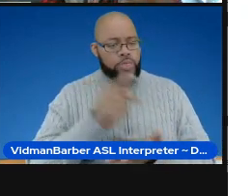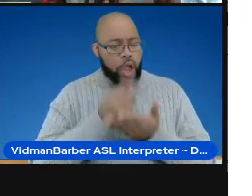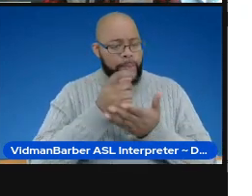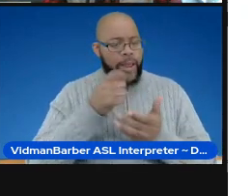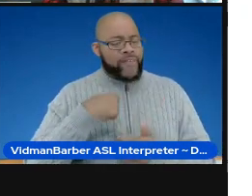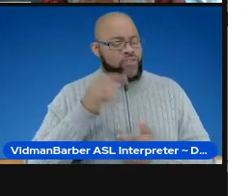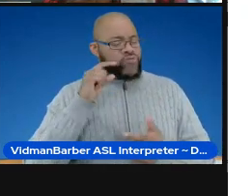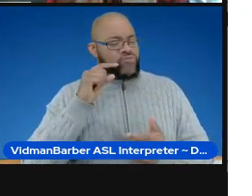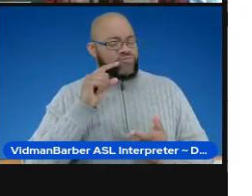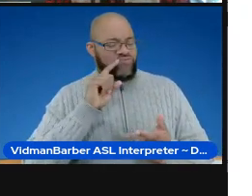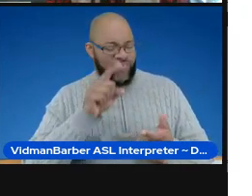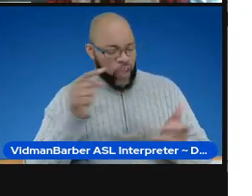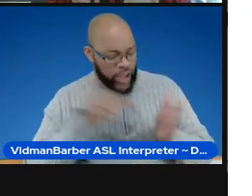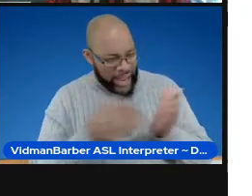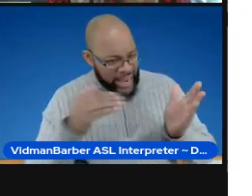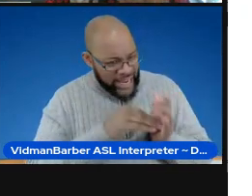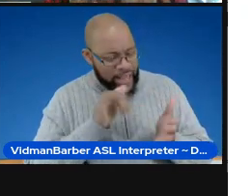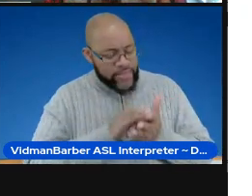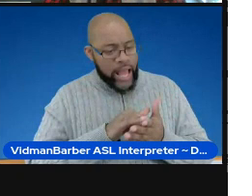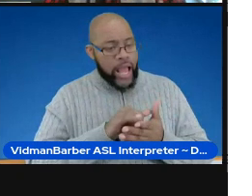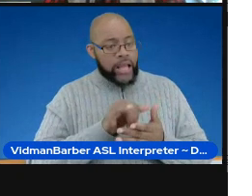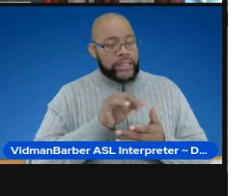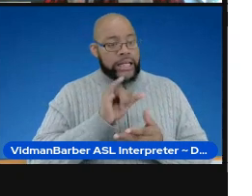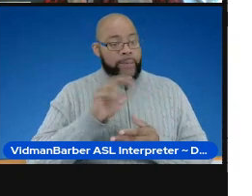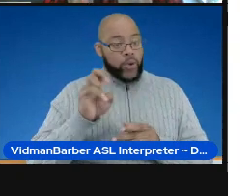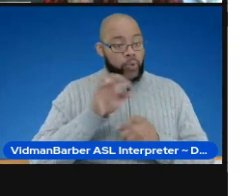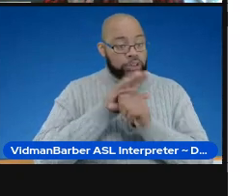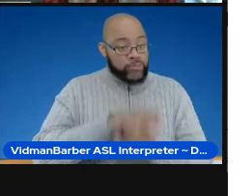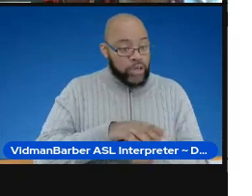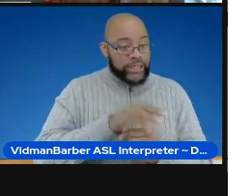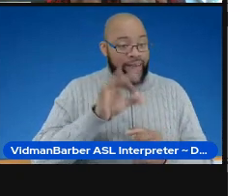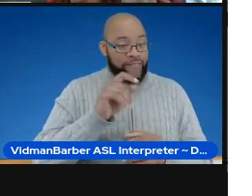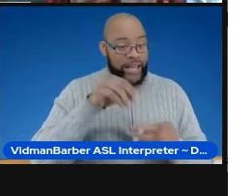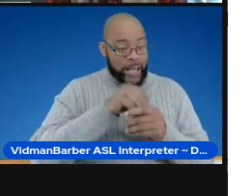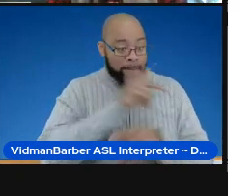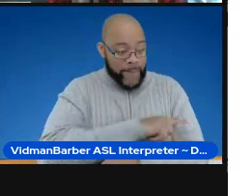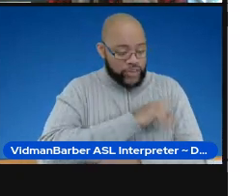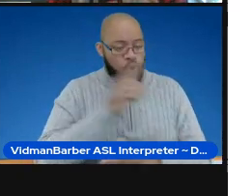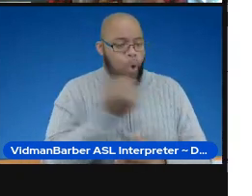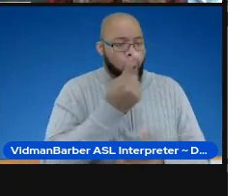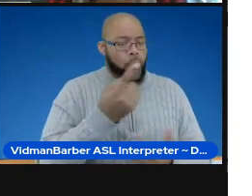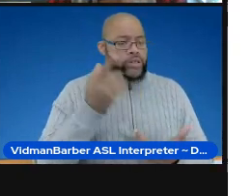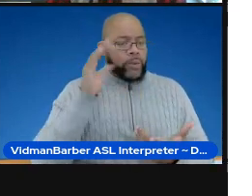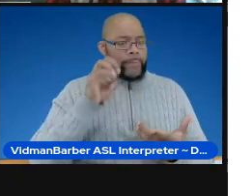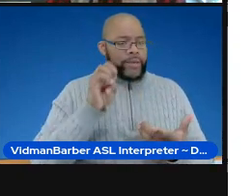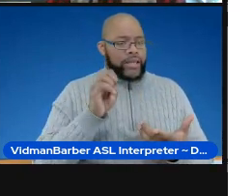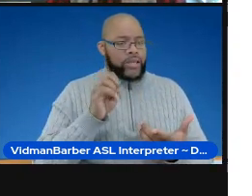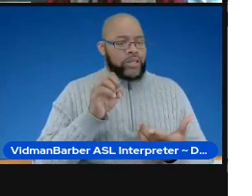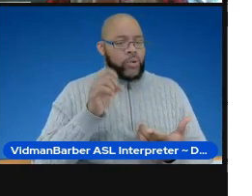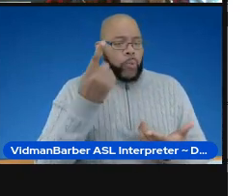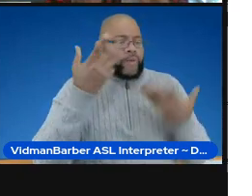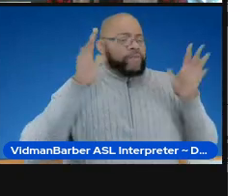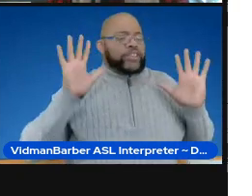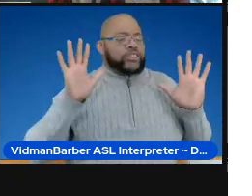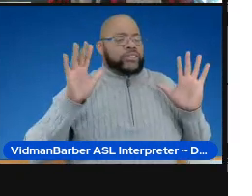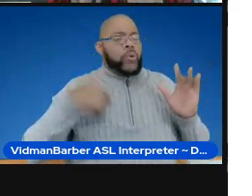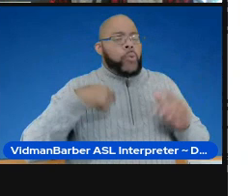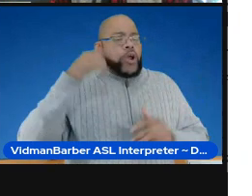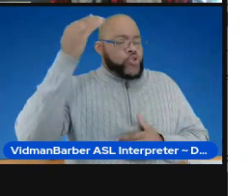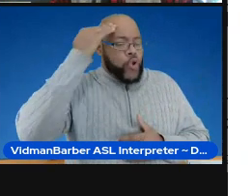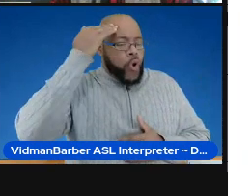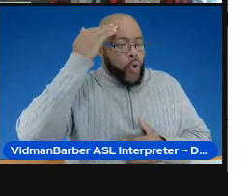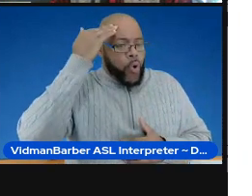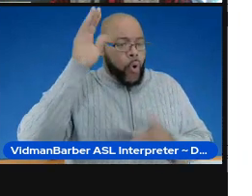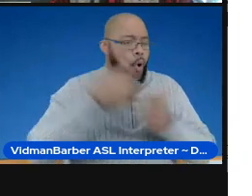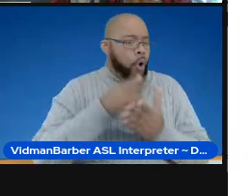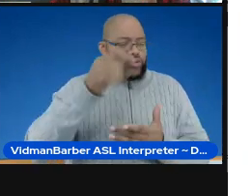that inflammation, immune suppression, and the amount of fat in patients is always going to be kind of a one and done situation, that we know all there